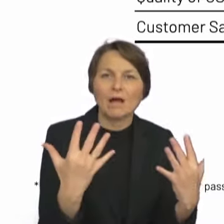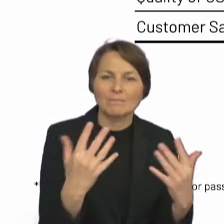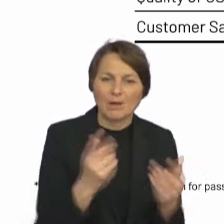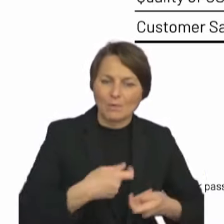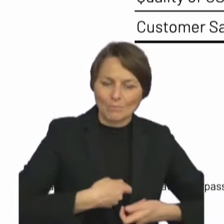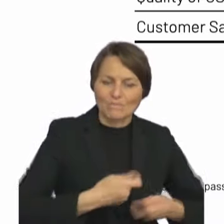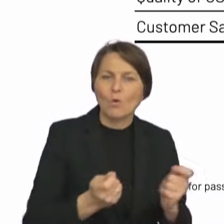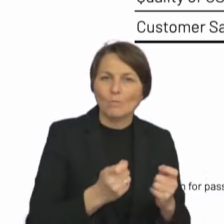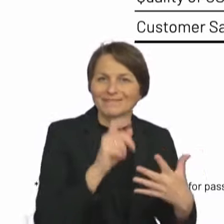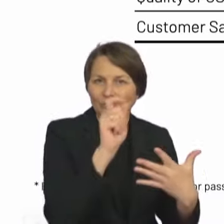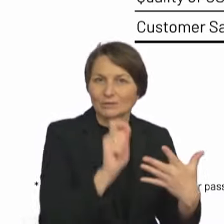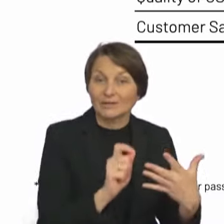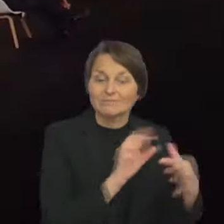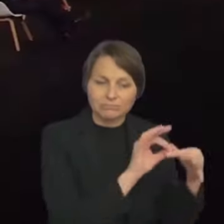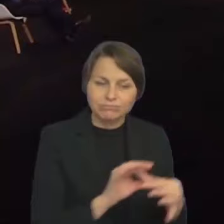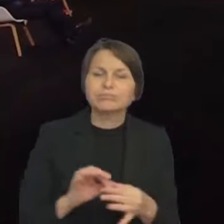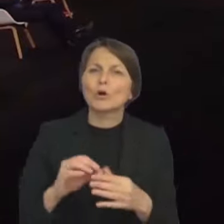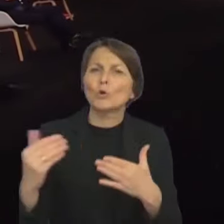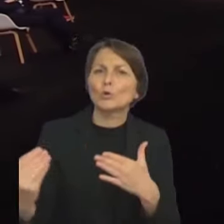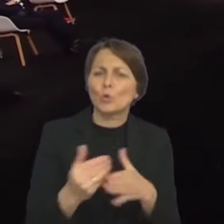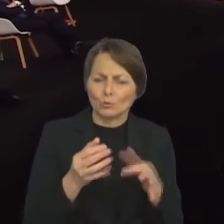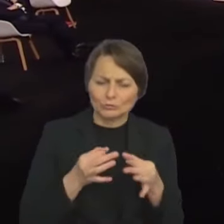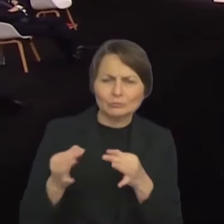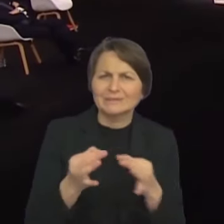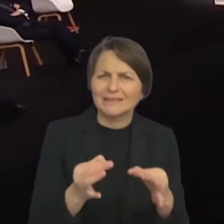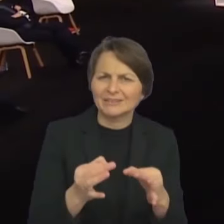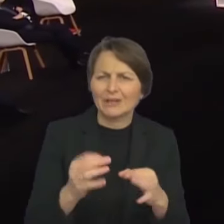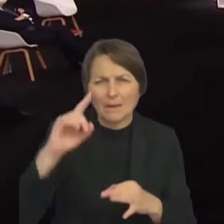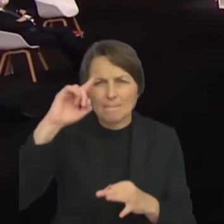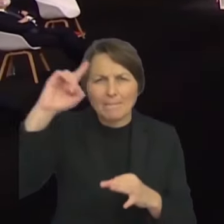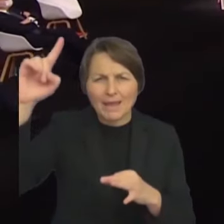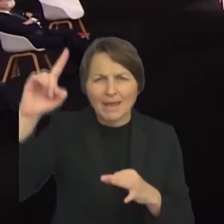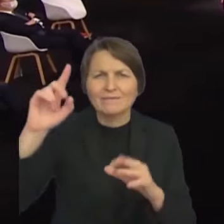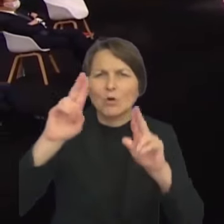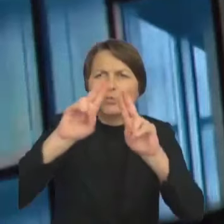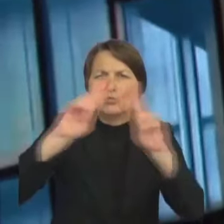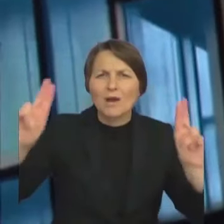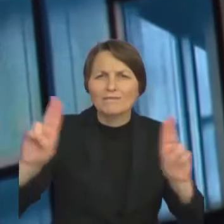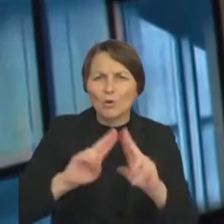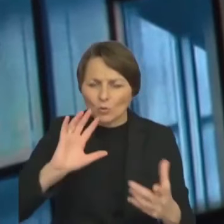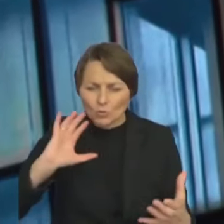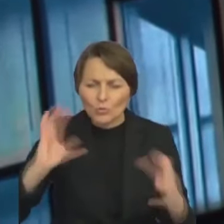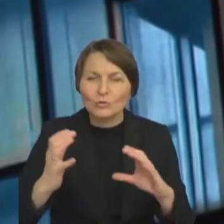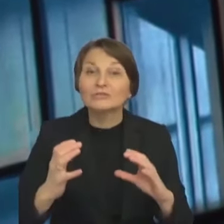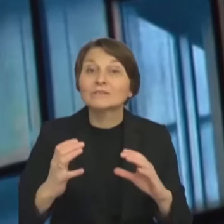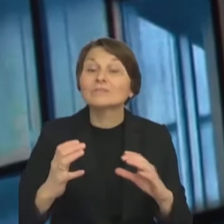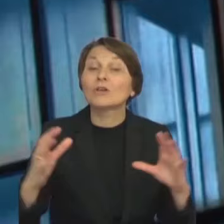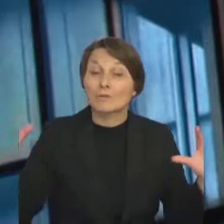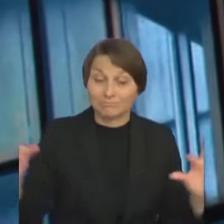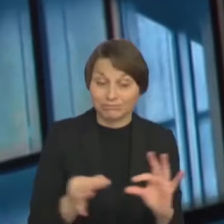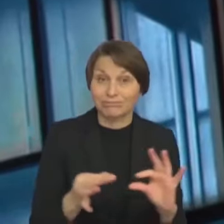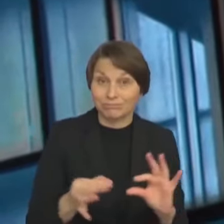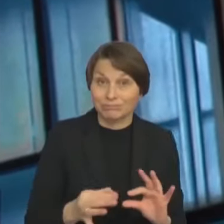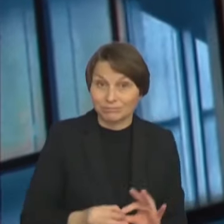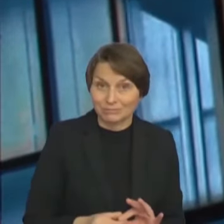the new Renaultution strategic plan and compensation policy. It is therefore proposed, in relation to the